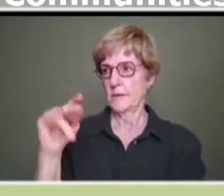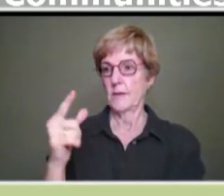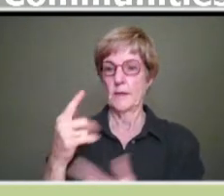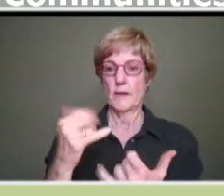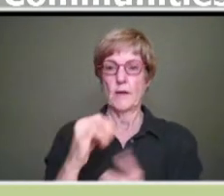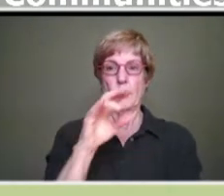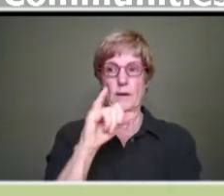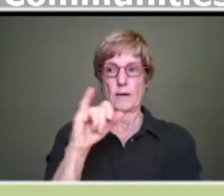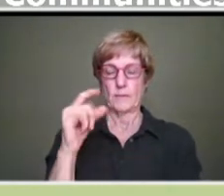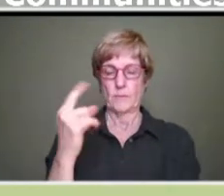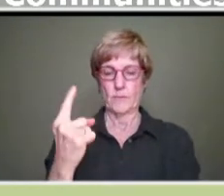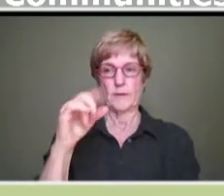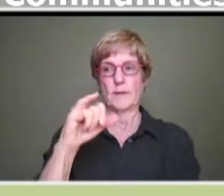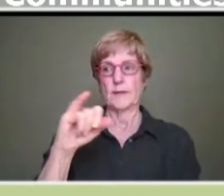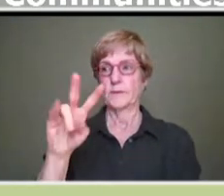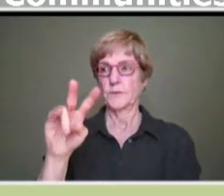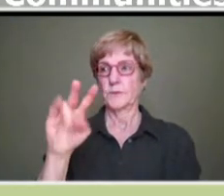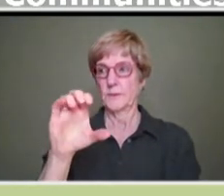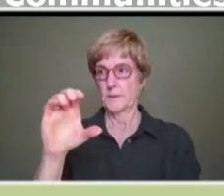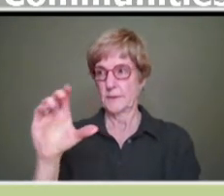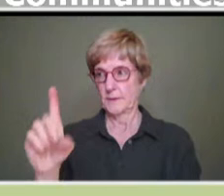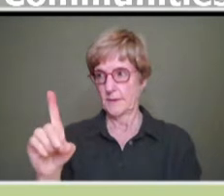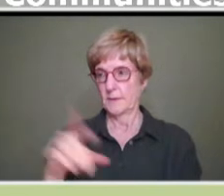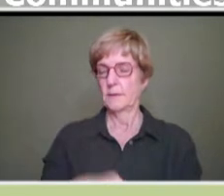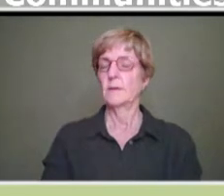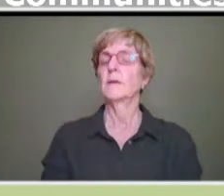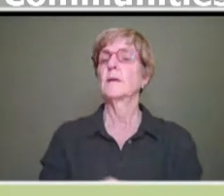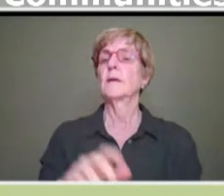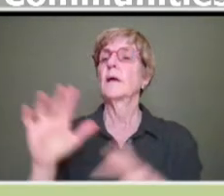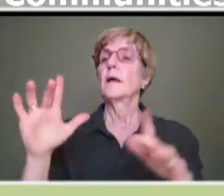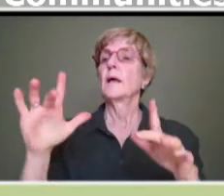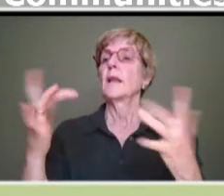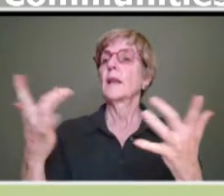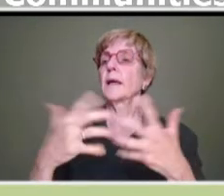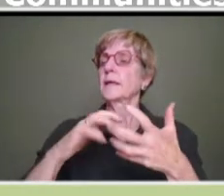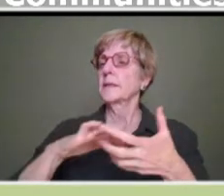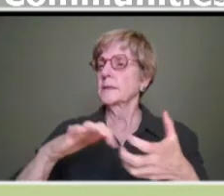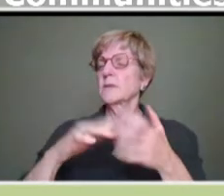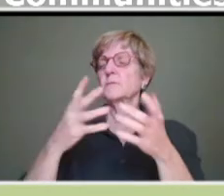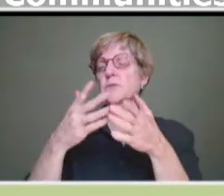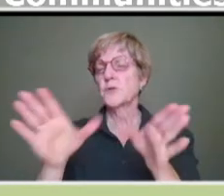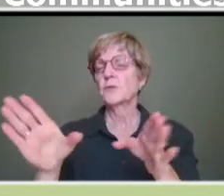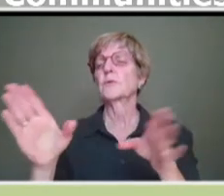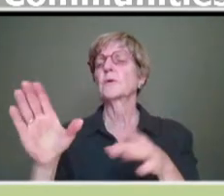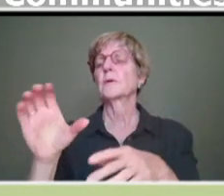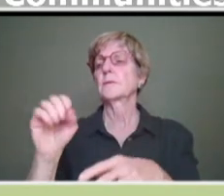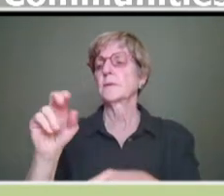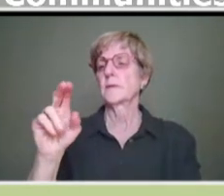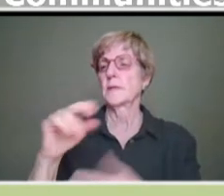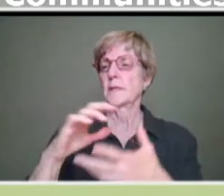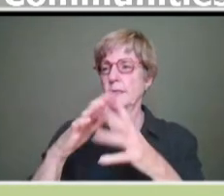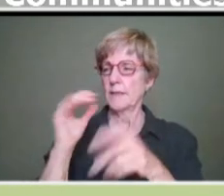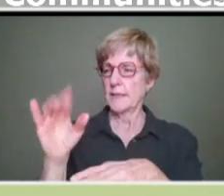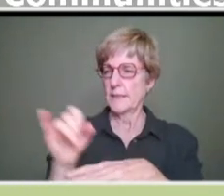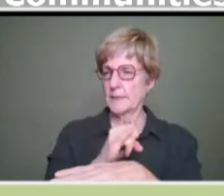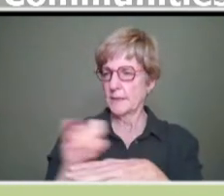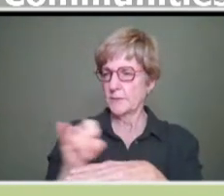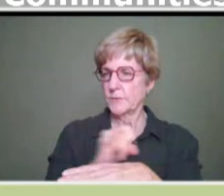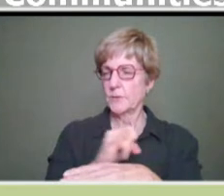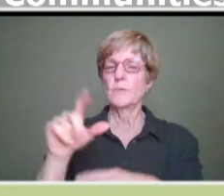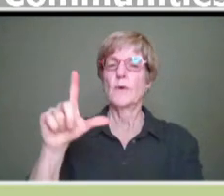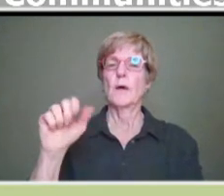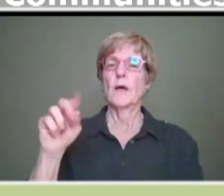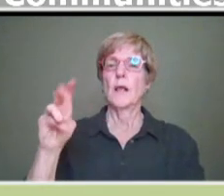i2cd and R3 light industrial General industrial conditional and single family residential Lower Lake